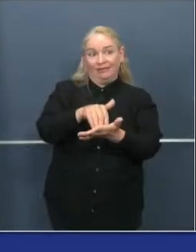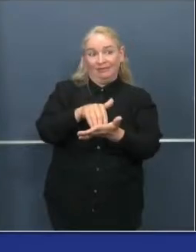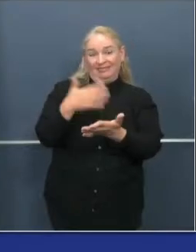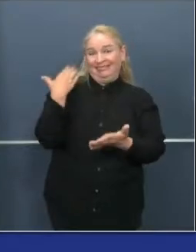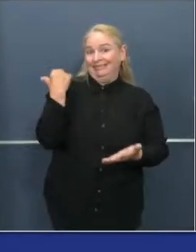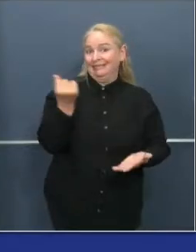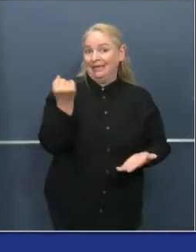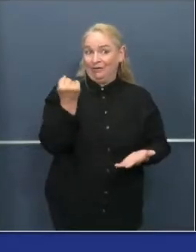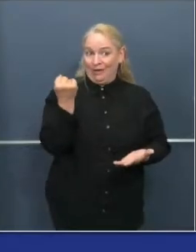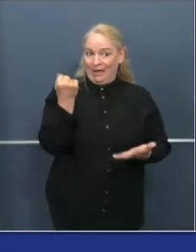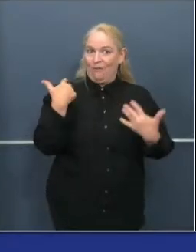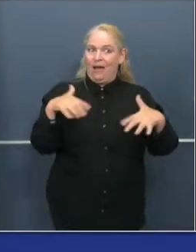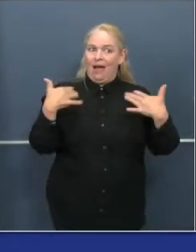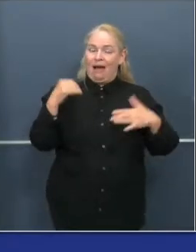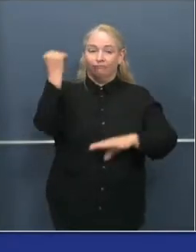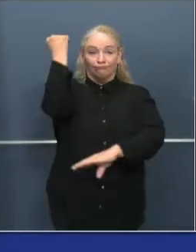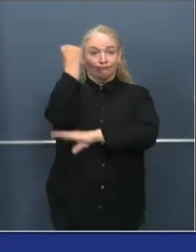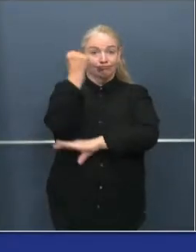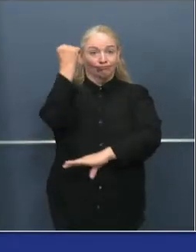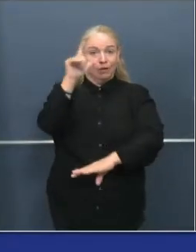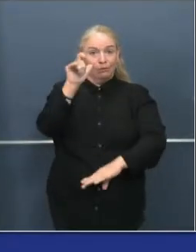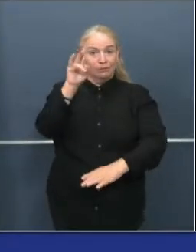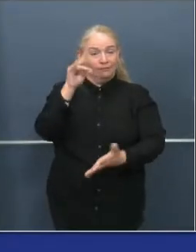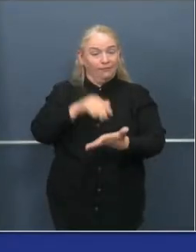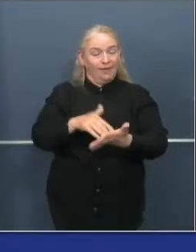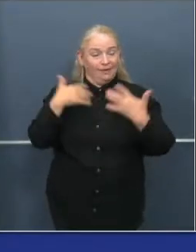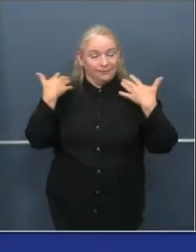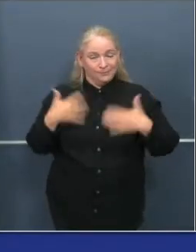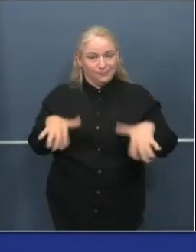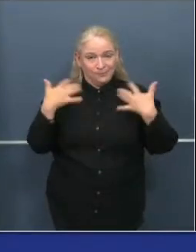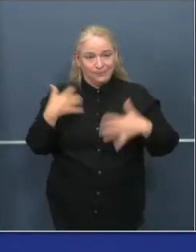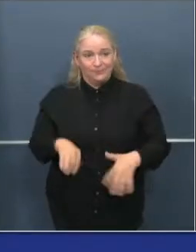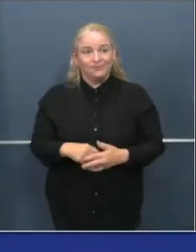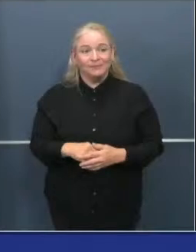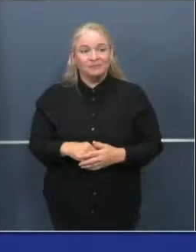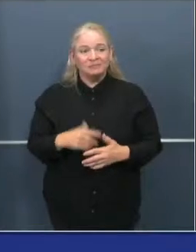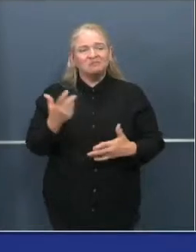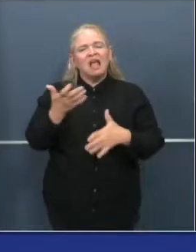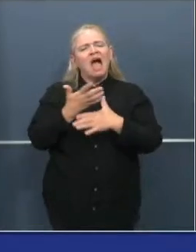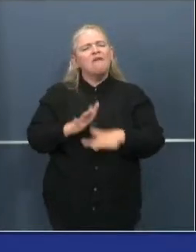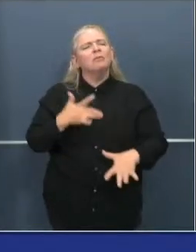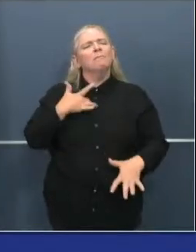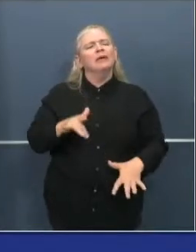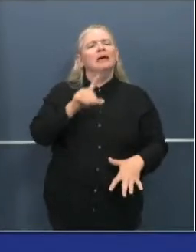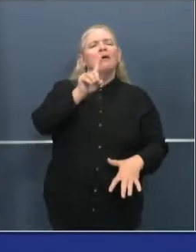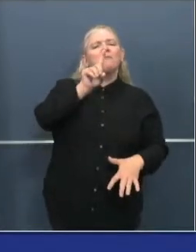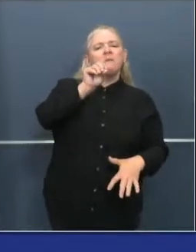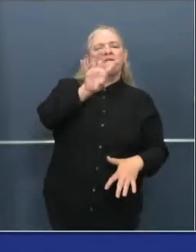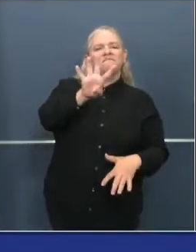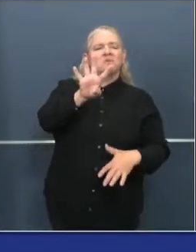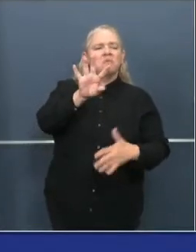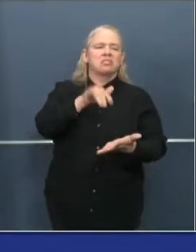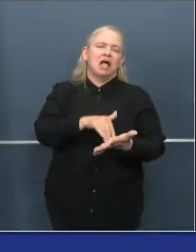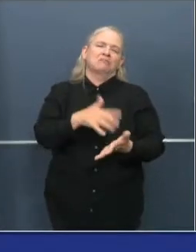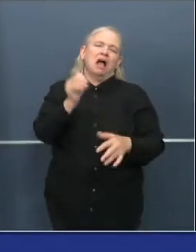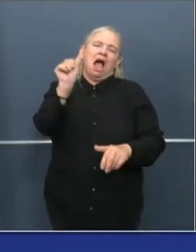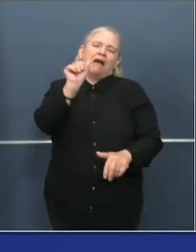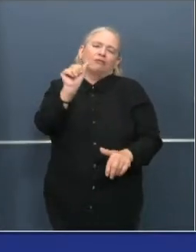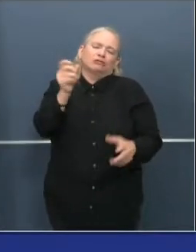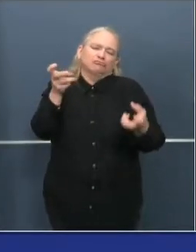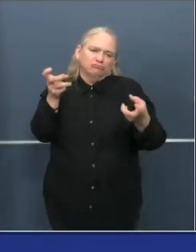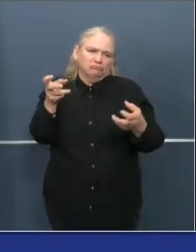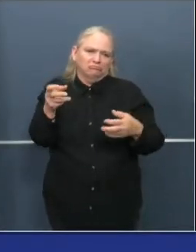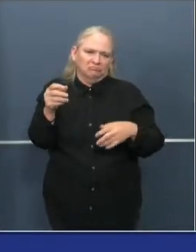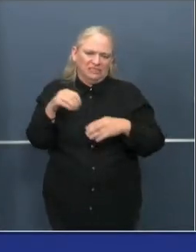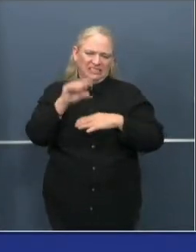104,000 tests over a 7-day period. Testing's going up, and the positivity rate, not just the total